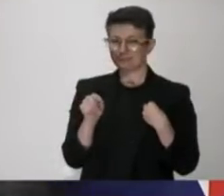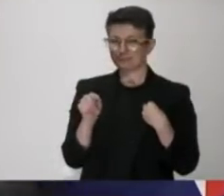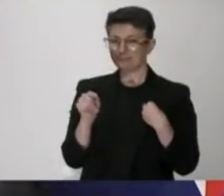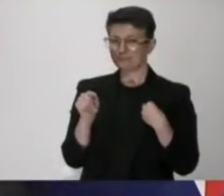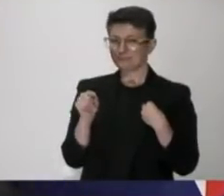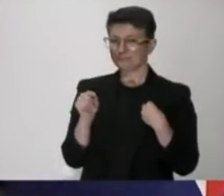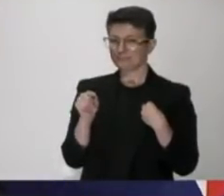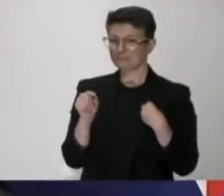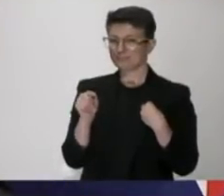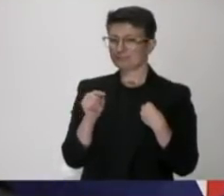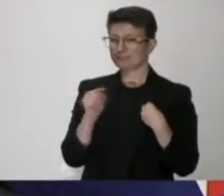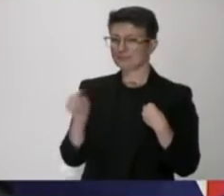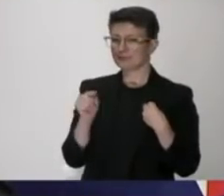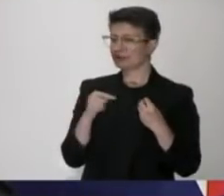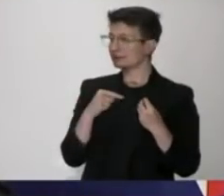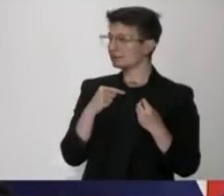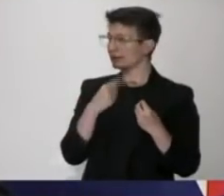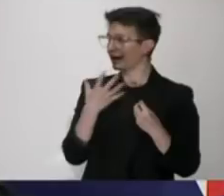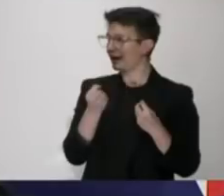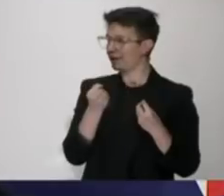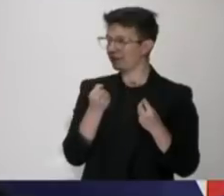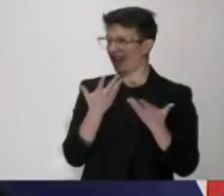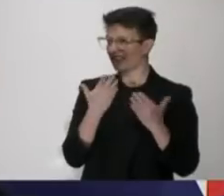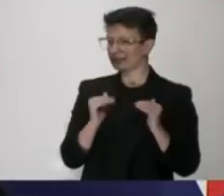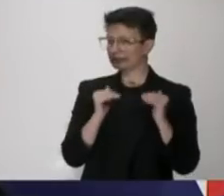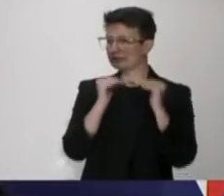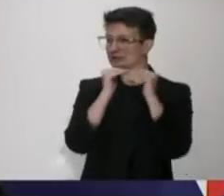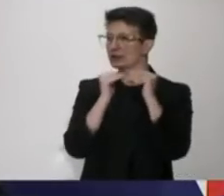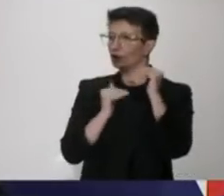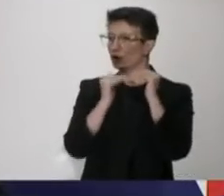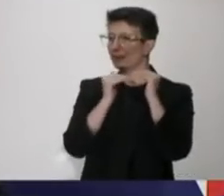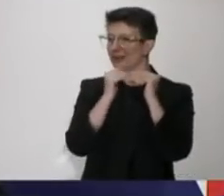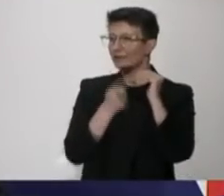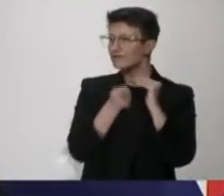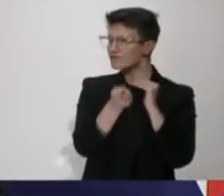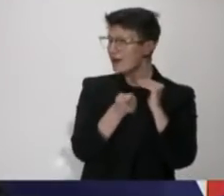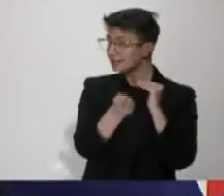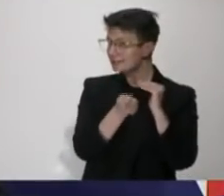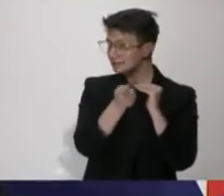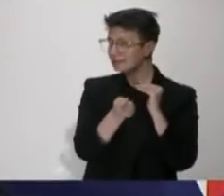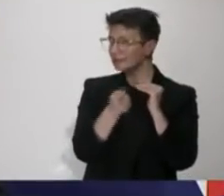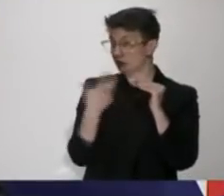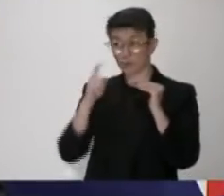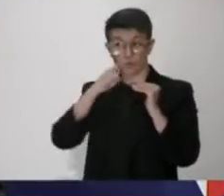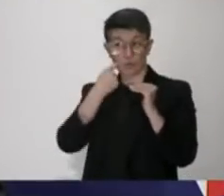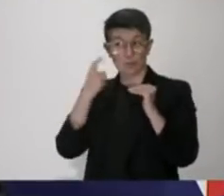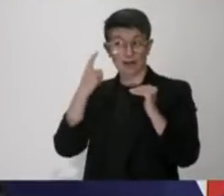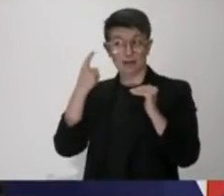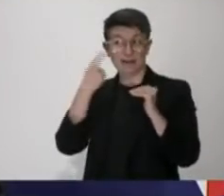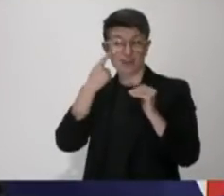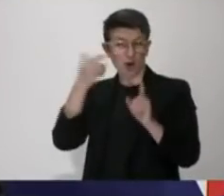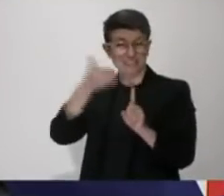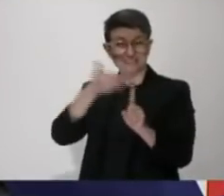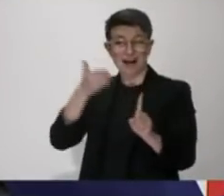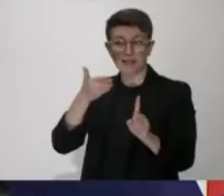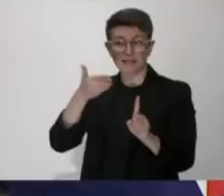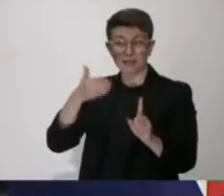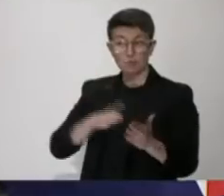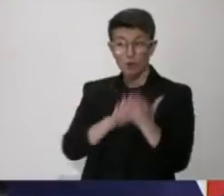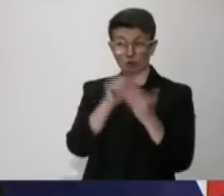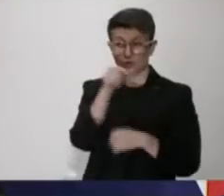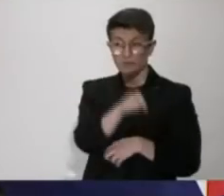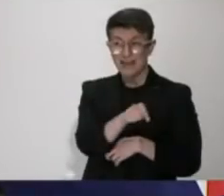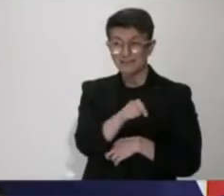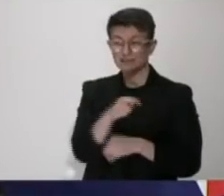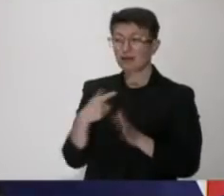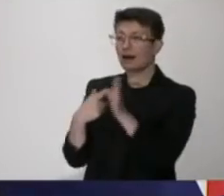As you'll know, the position of the coalition on government on that has been articulated, so no. But the work that I've